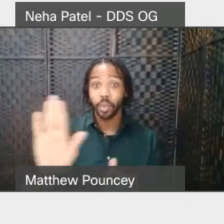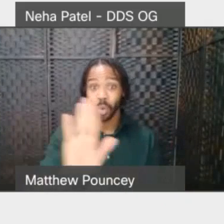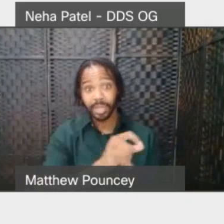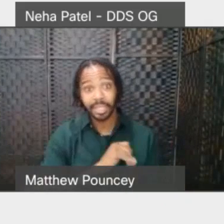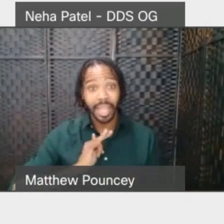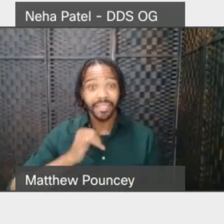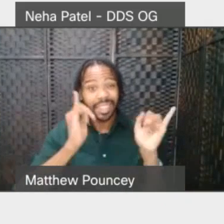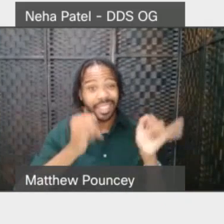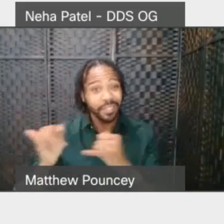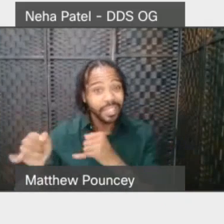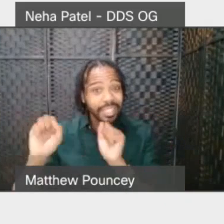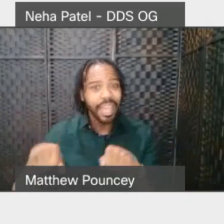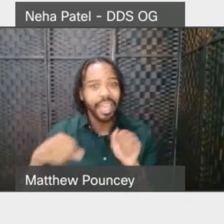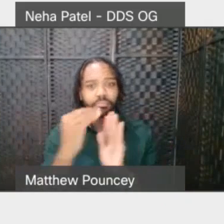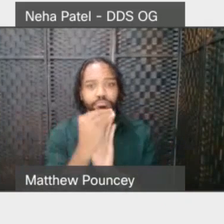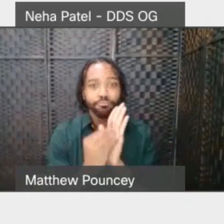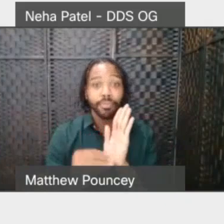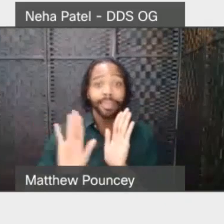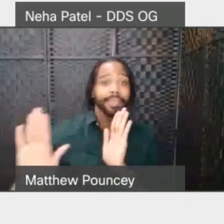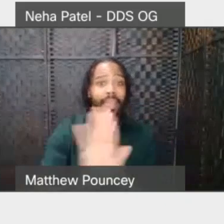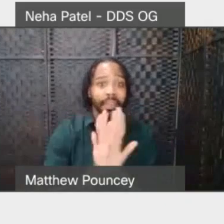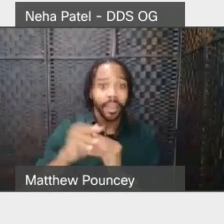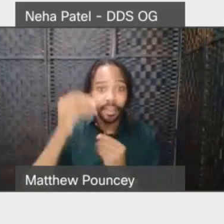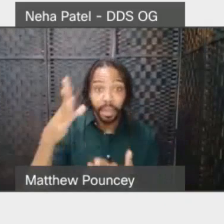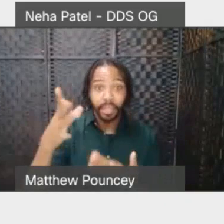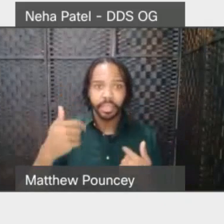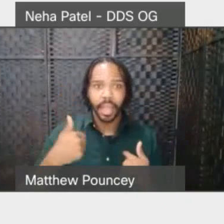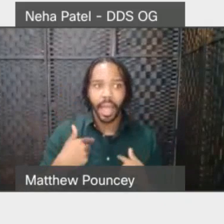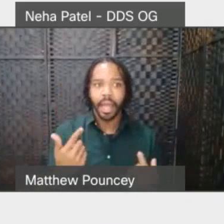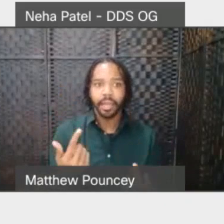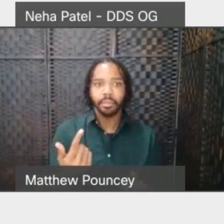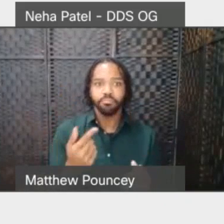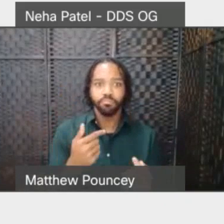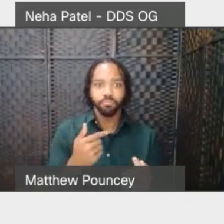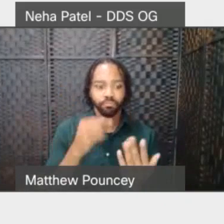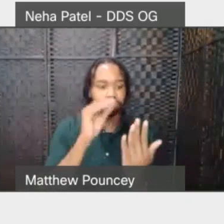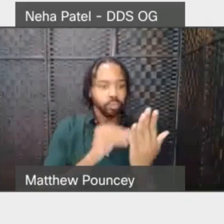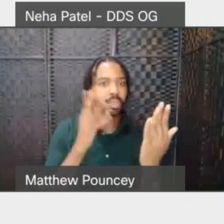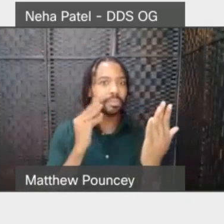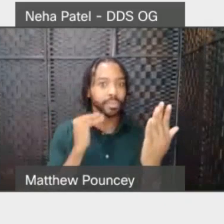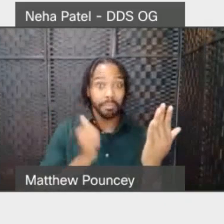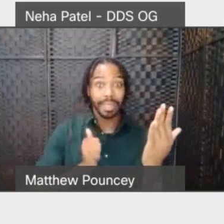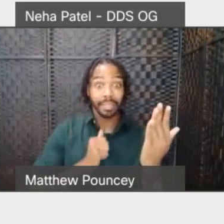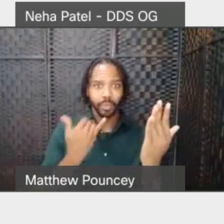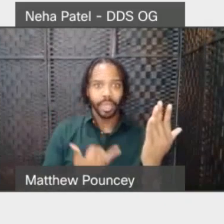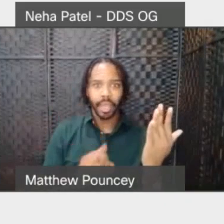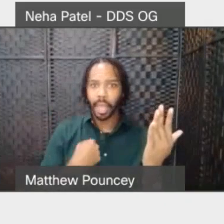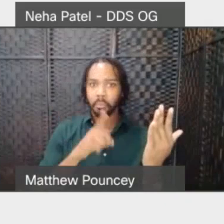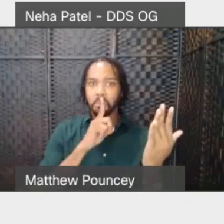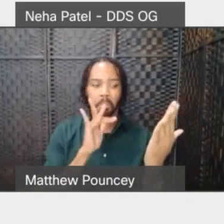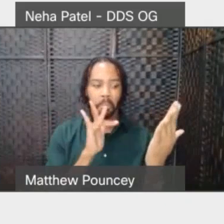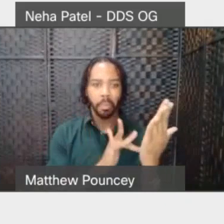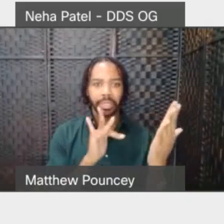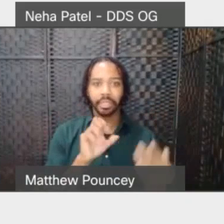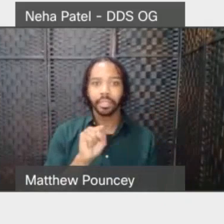information. I walked through that today. I didn't hit submit, so I don't know that it worked. But if